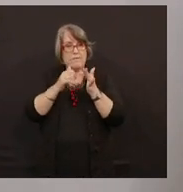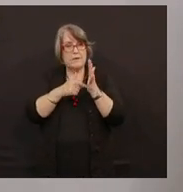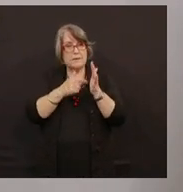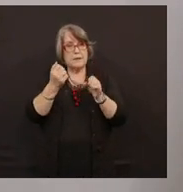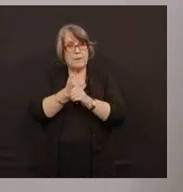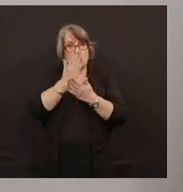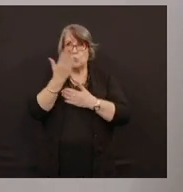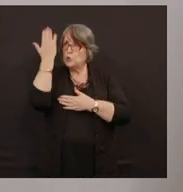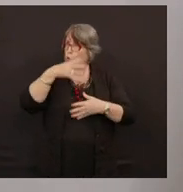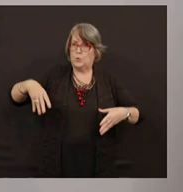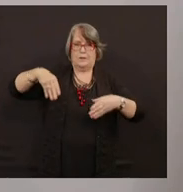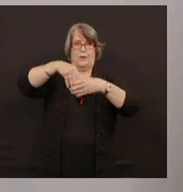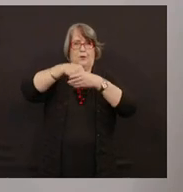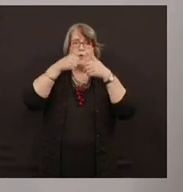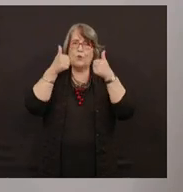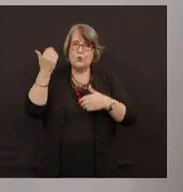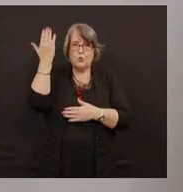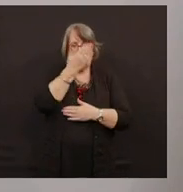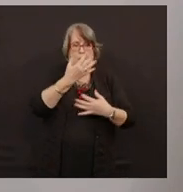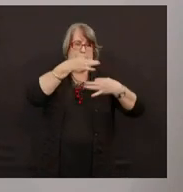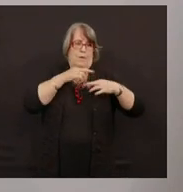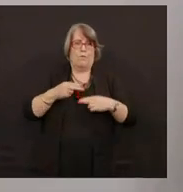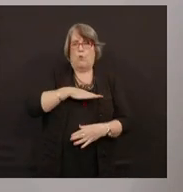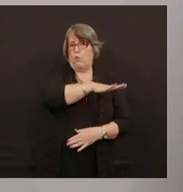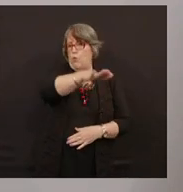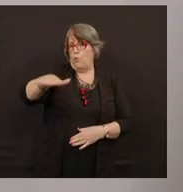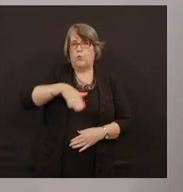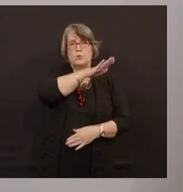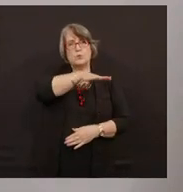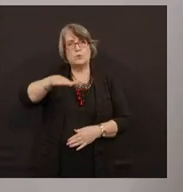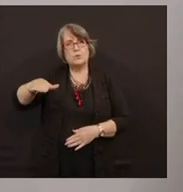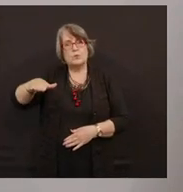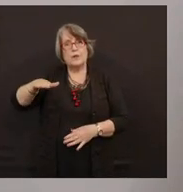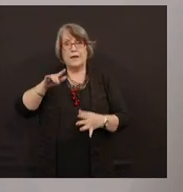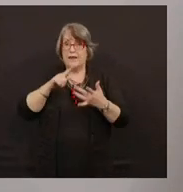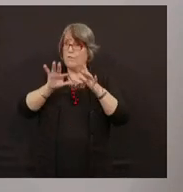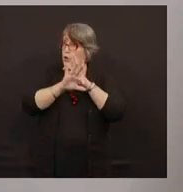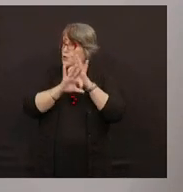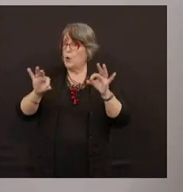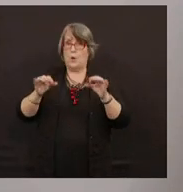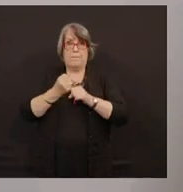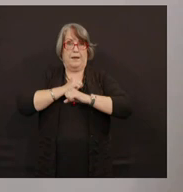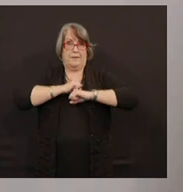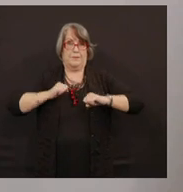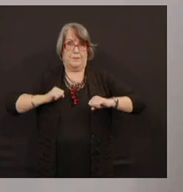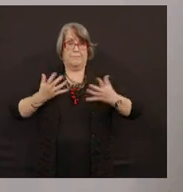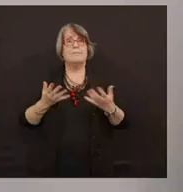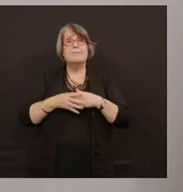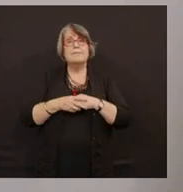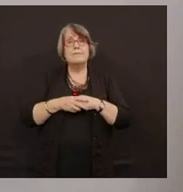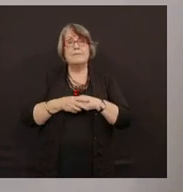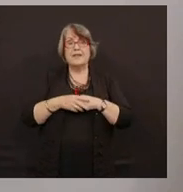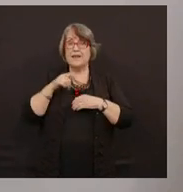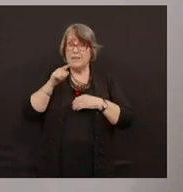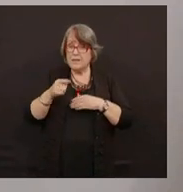school inclusive and meaningful and beneficial for everybody. When we don't make space.